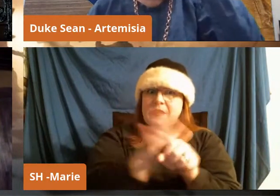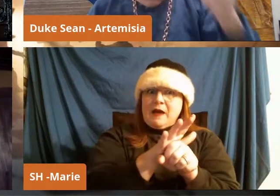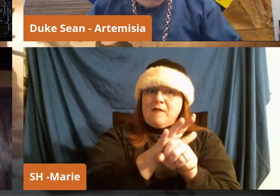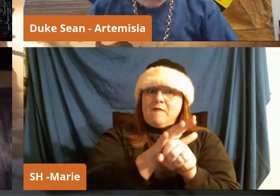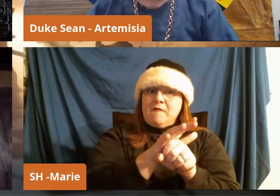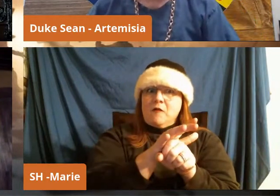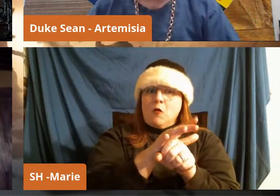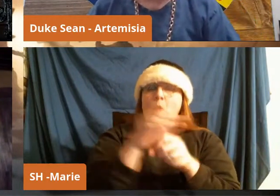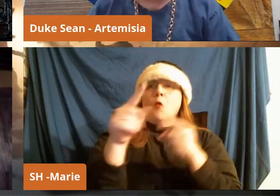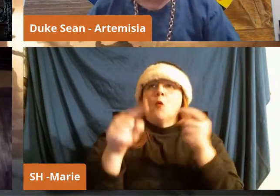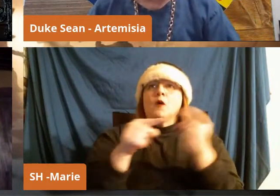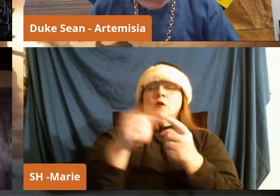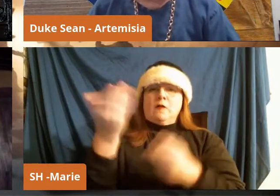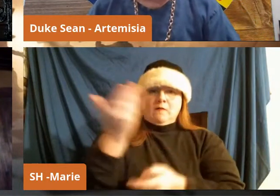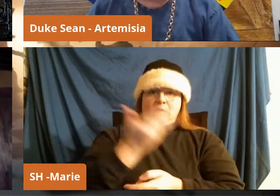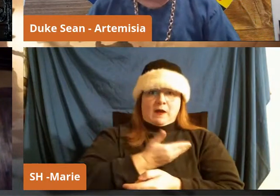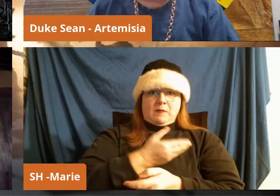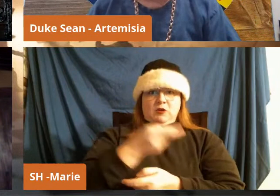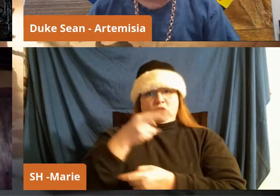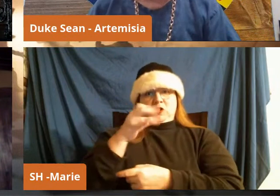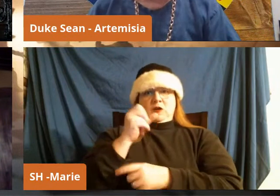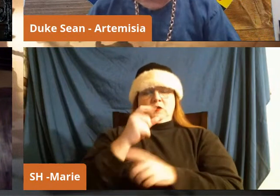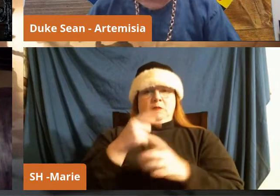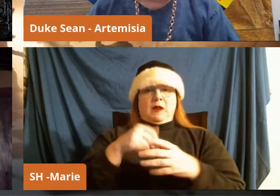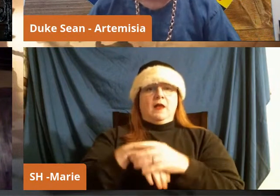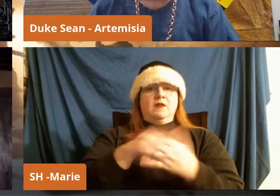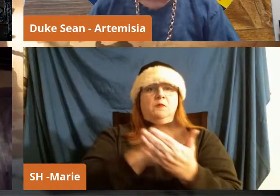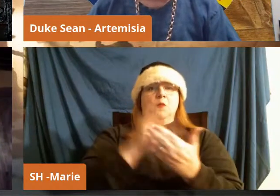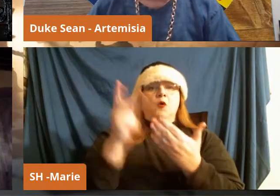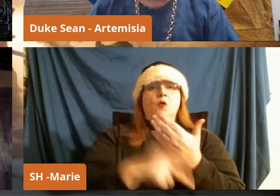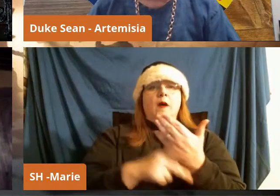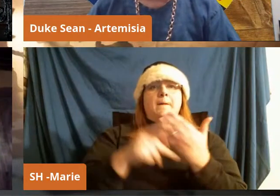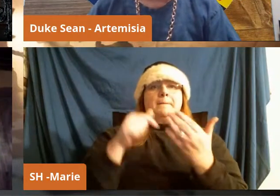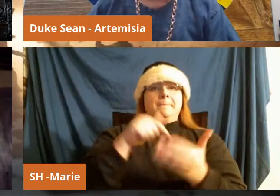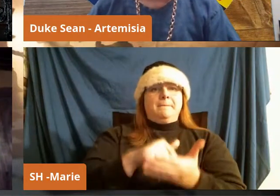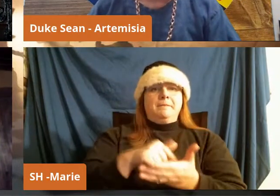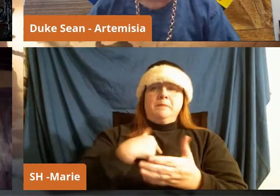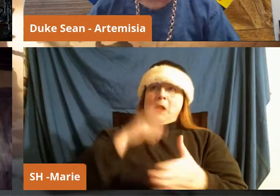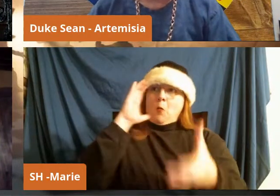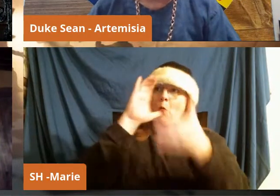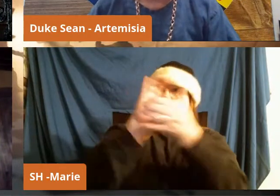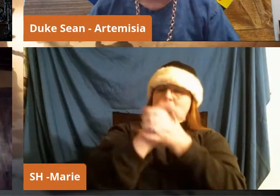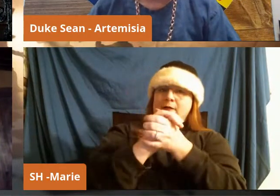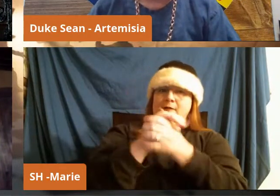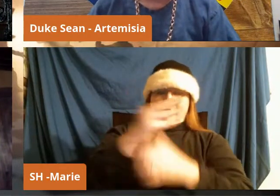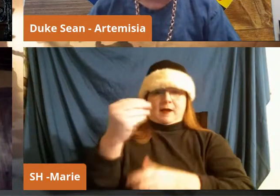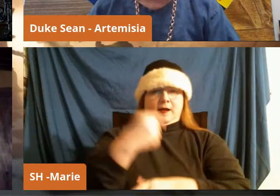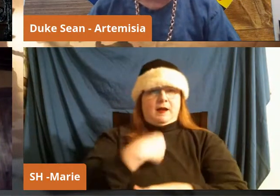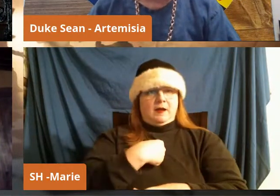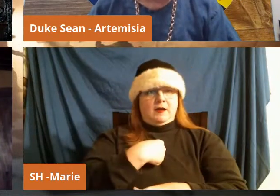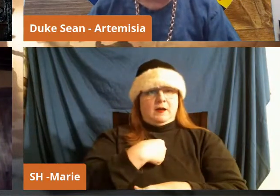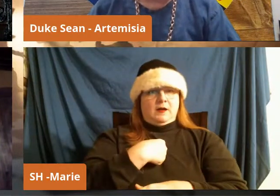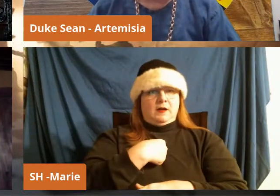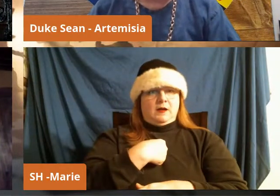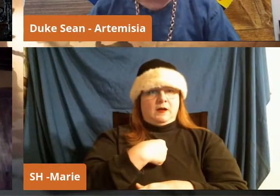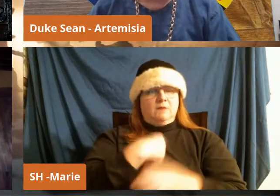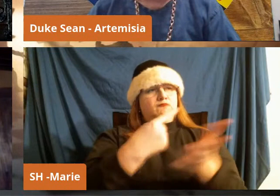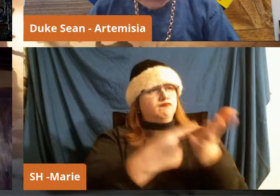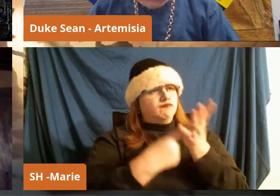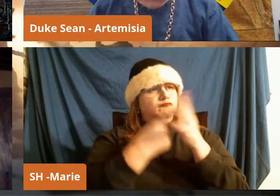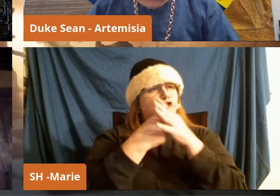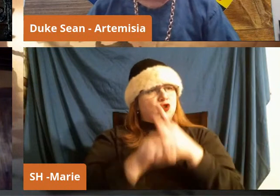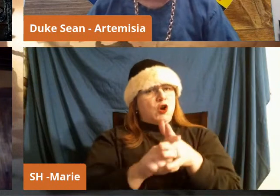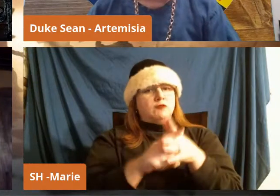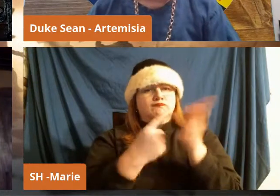you invited me, Sean, to be on this program, my wife and I actually, at her instigation a lot, actually started doing a